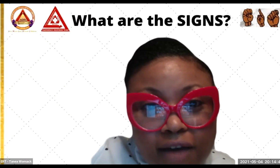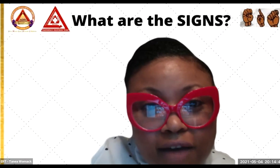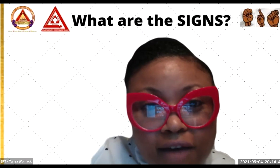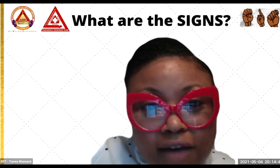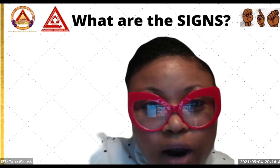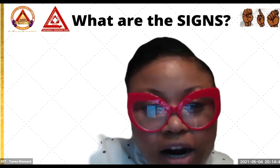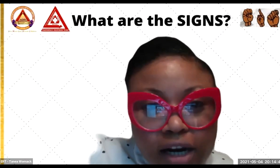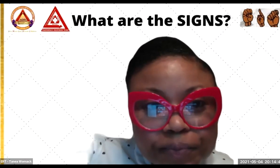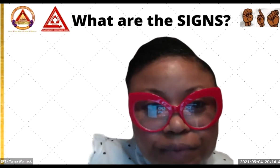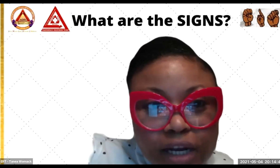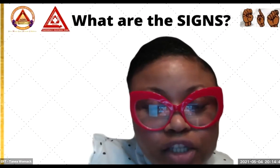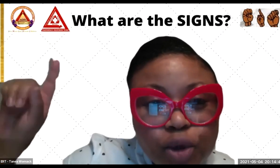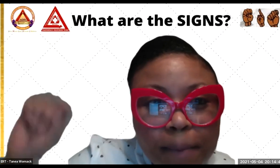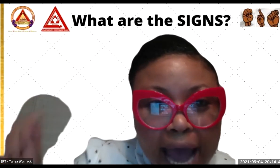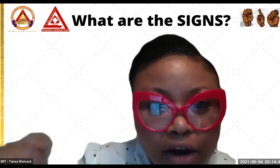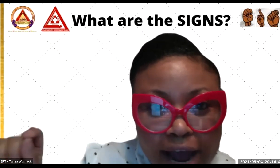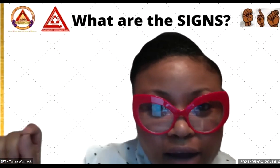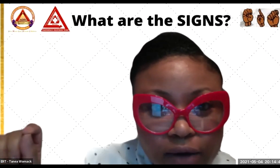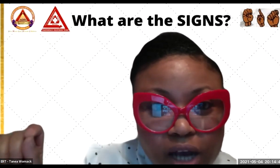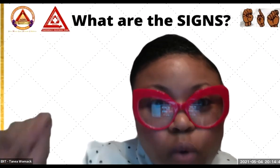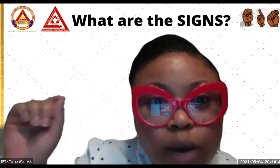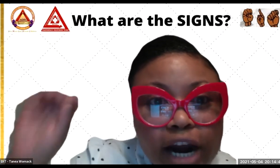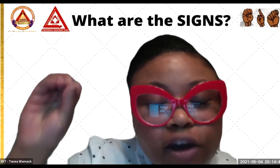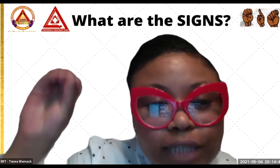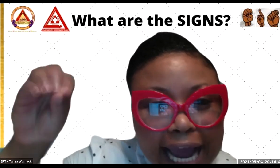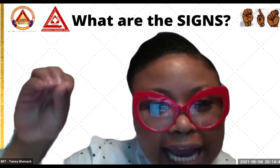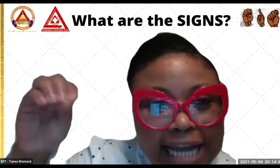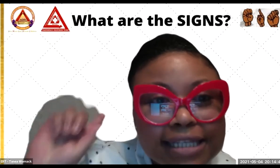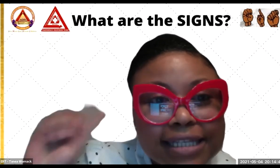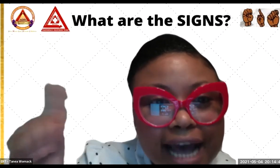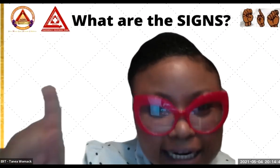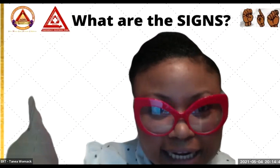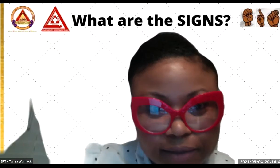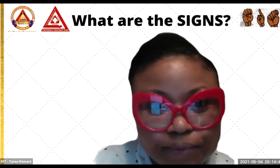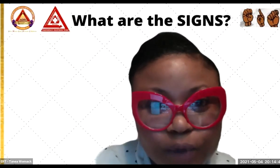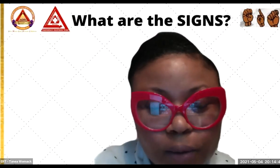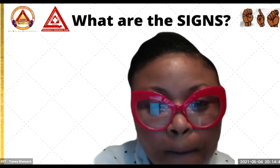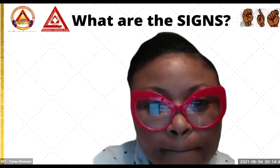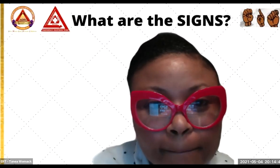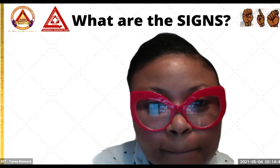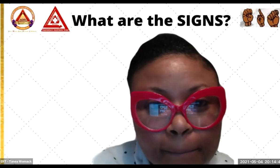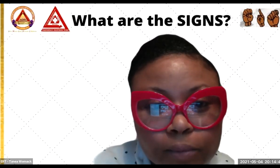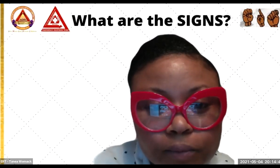of our Zoom background. What are those hands signing?